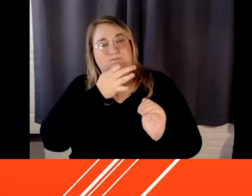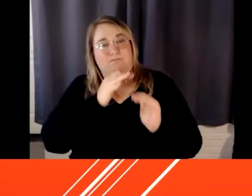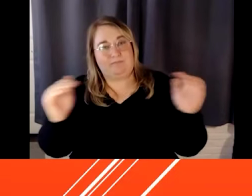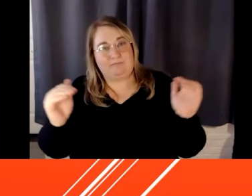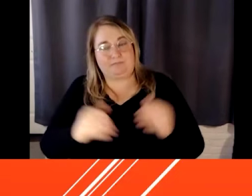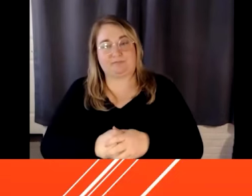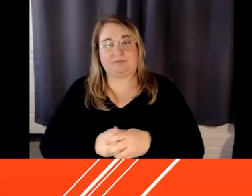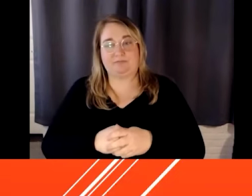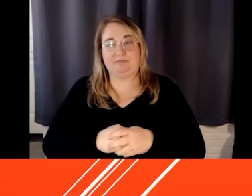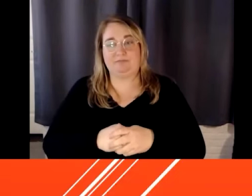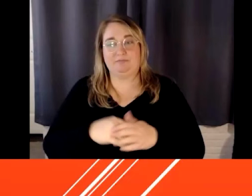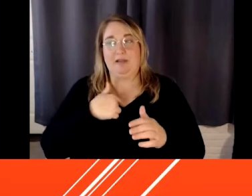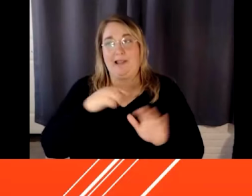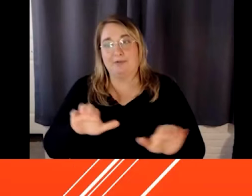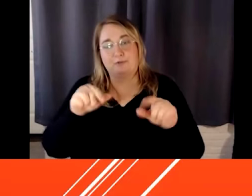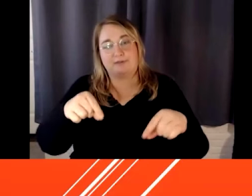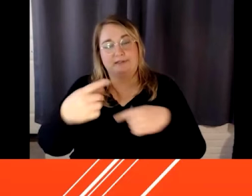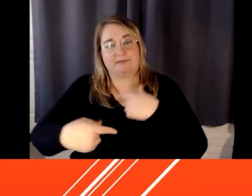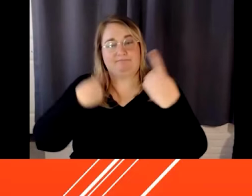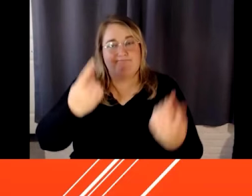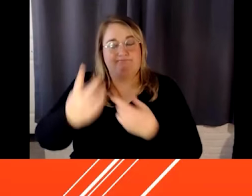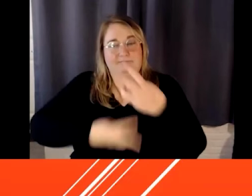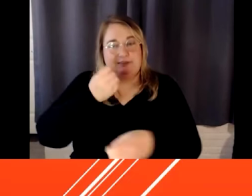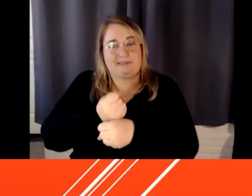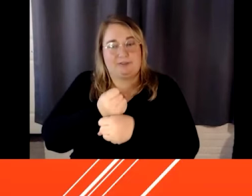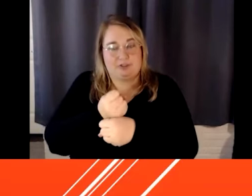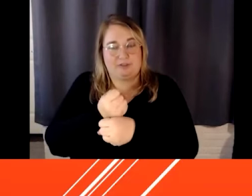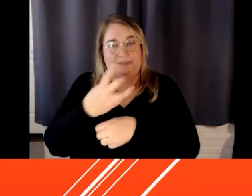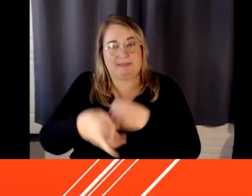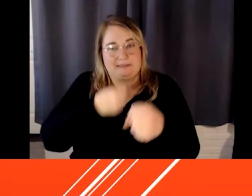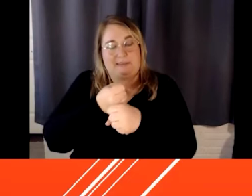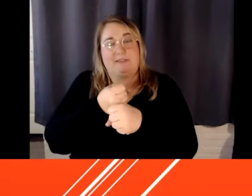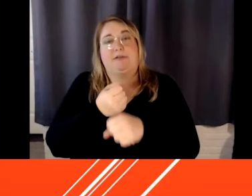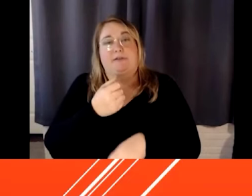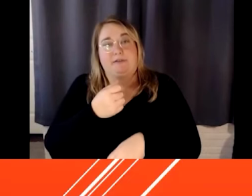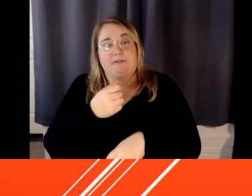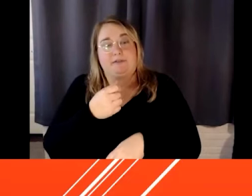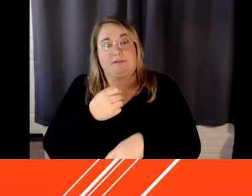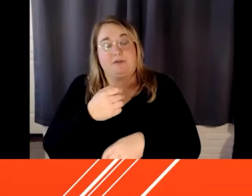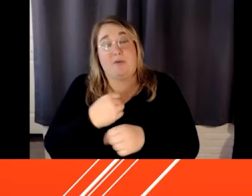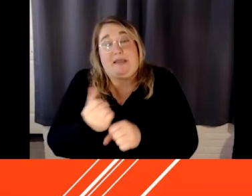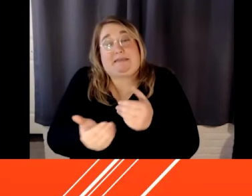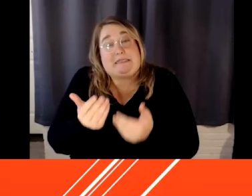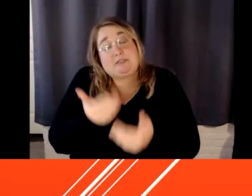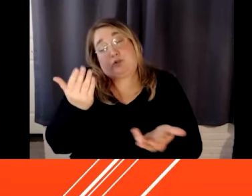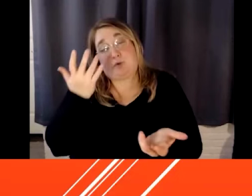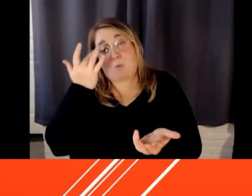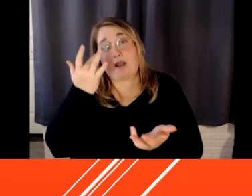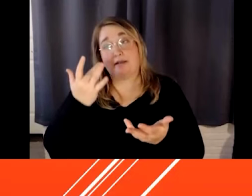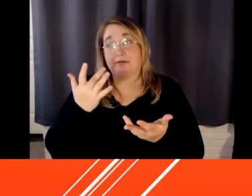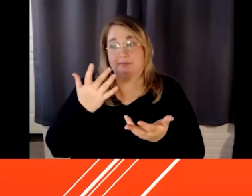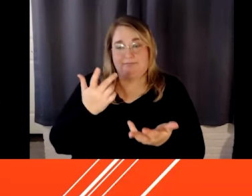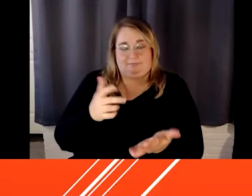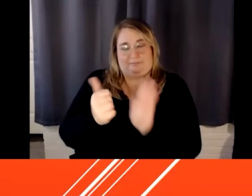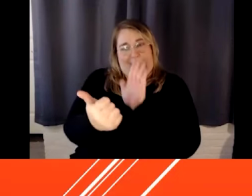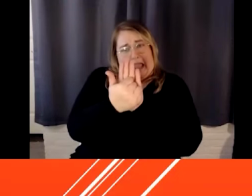for 6 years. And so I have that in my documentation. And it actually makes grading easier because it's easy to tell if it's an A or not. It's